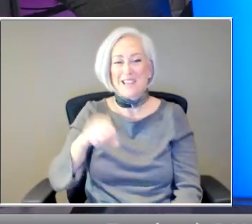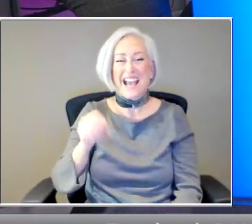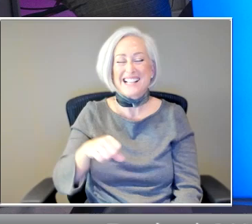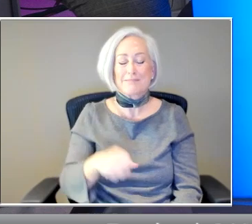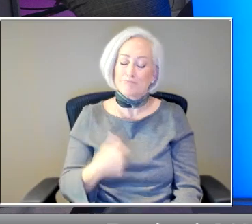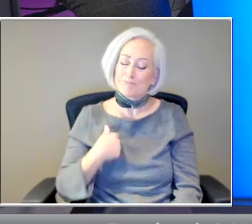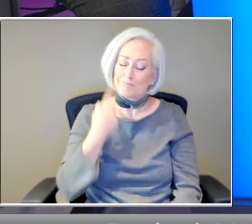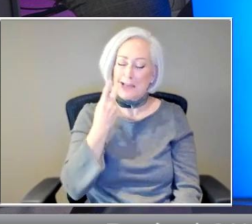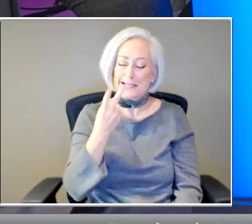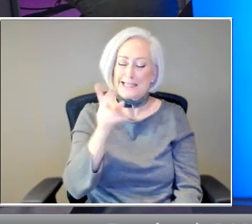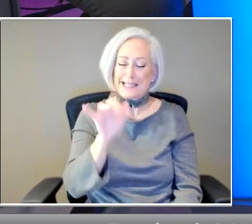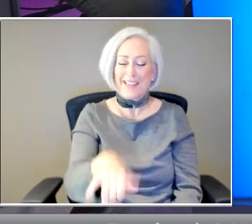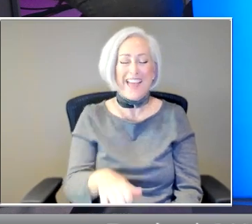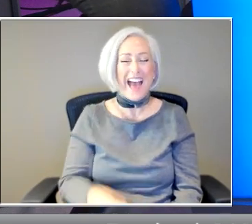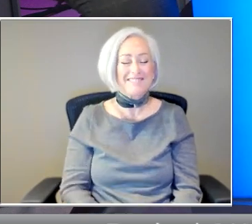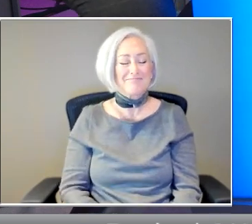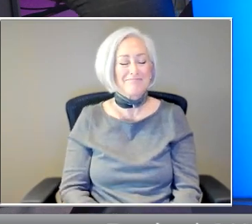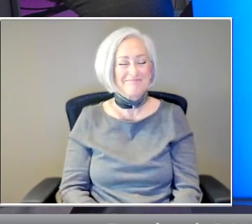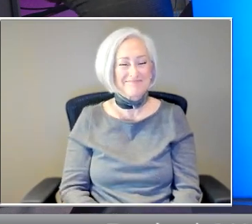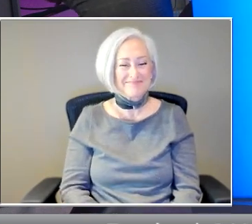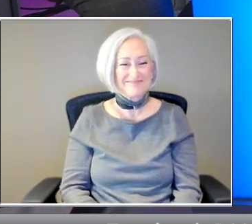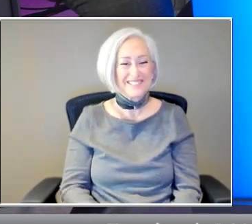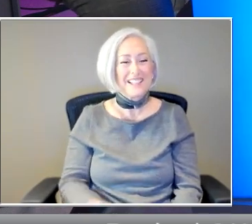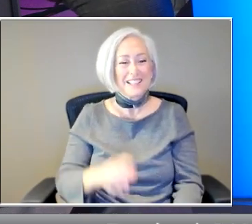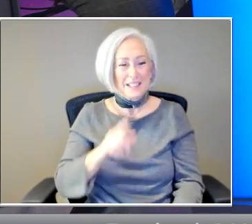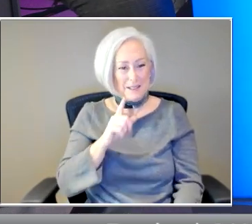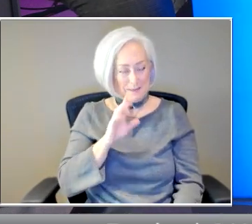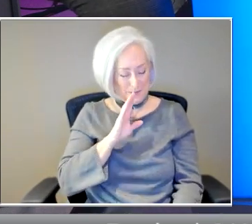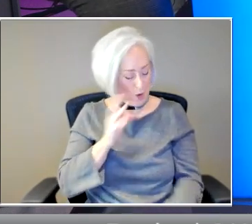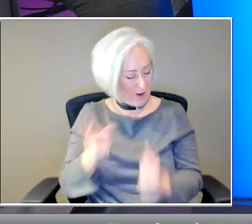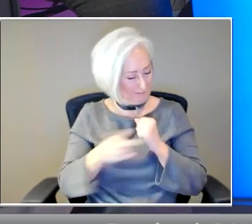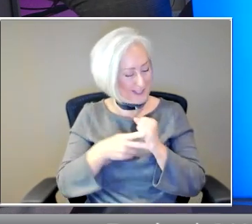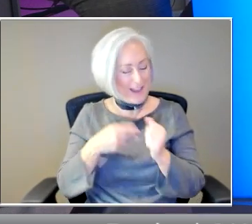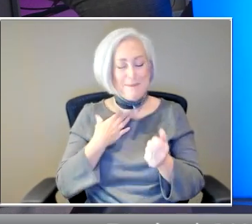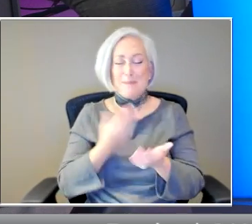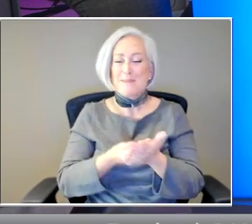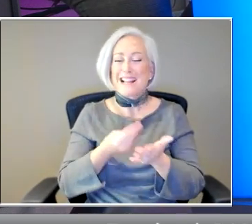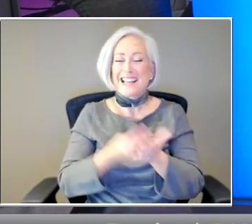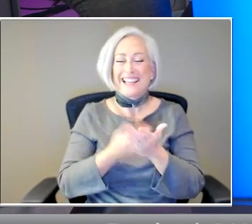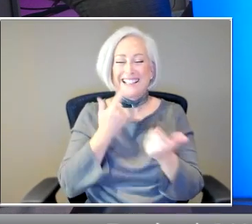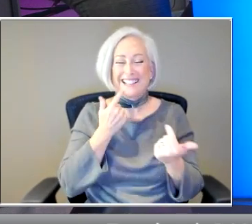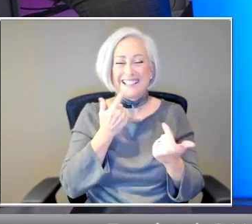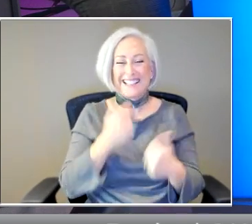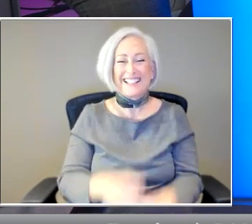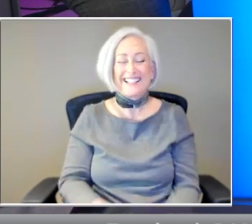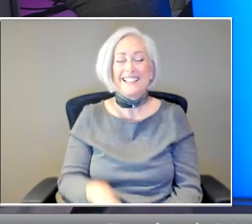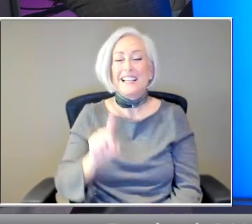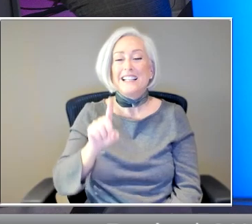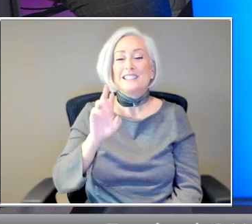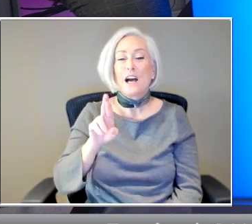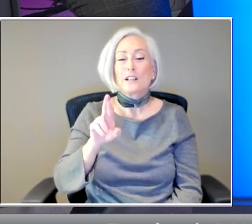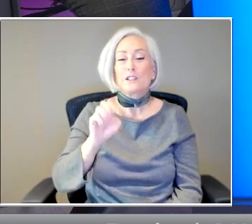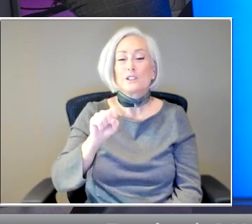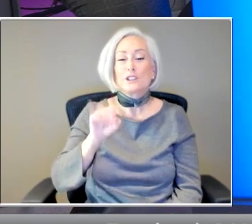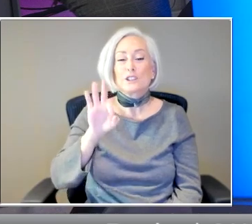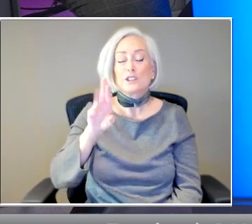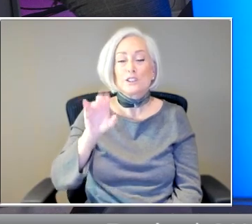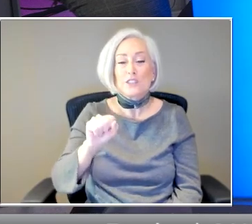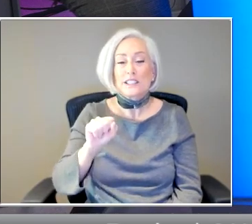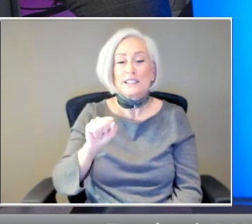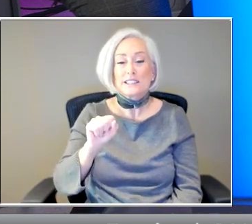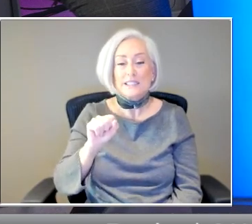your own person. I can see was that. Save my money. So. Dr. Surface, the Adult Congenital Heart Disease Clinic began